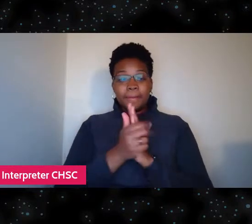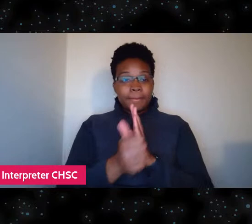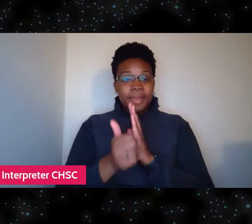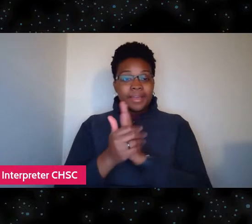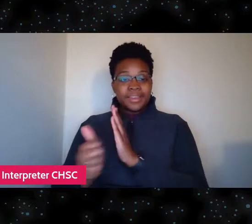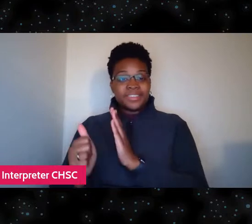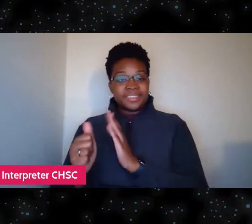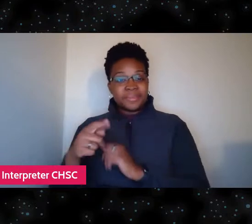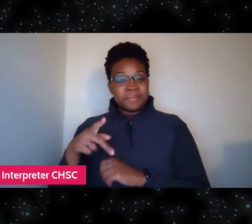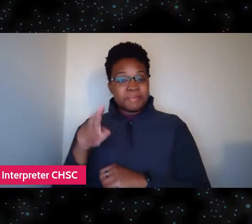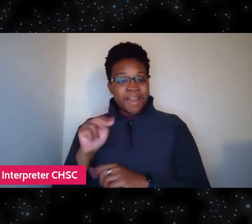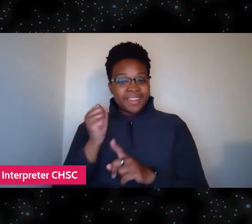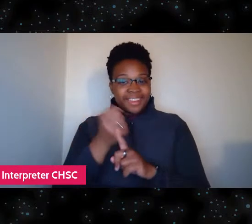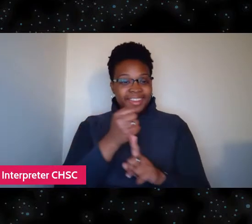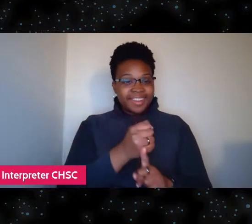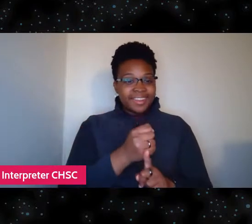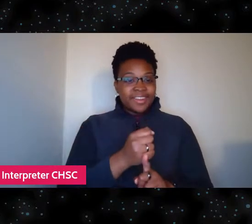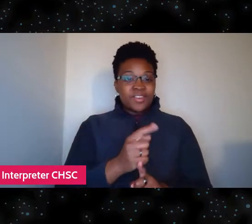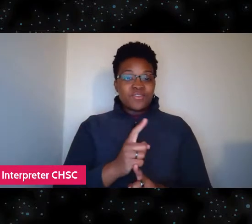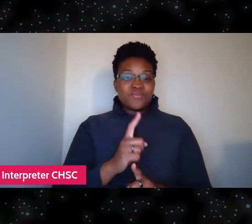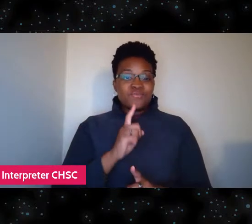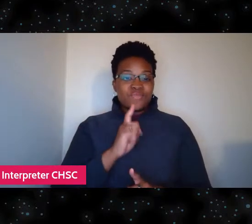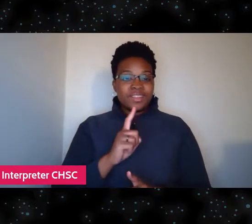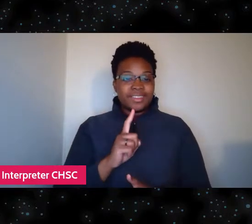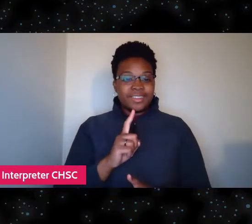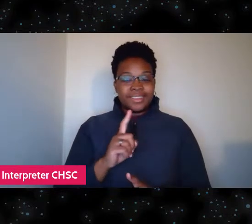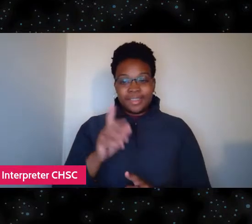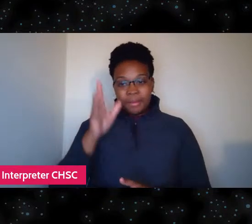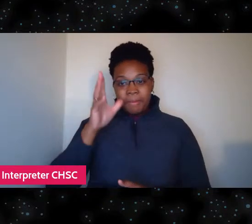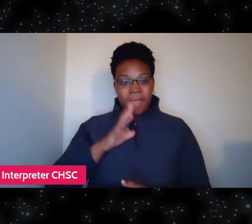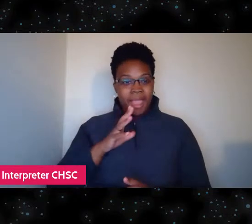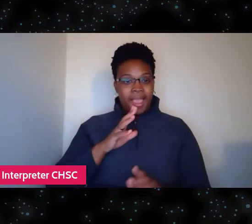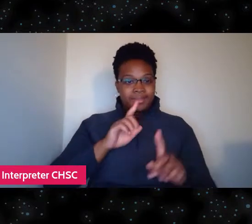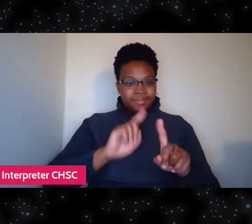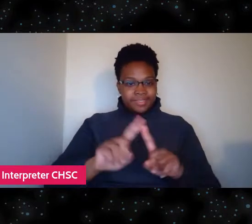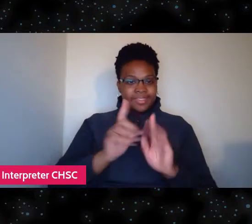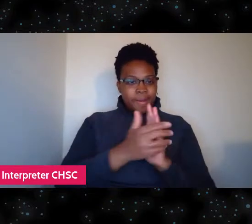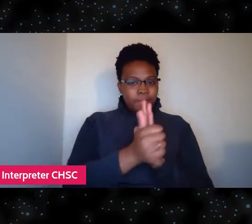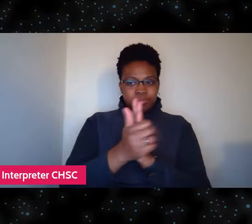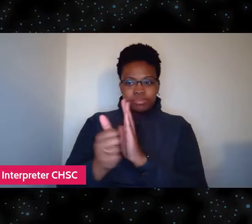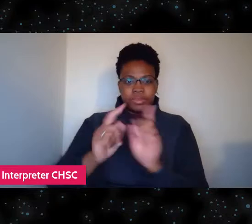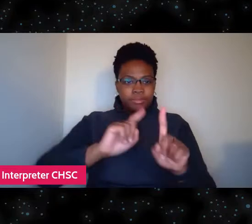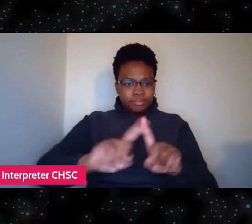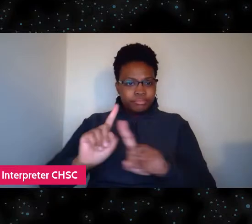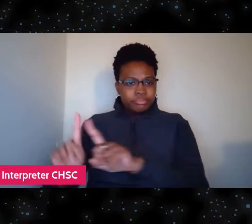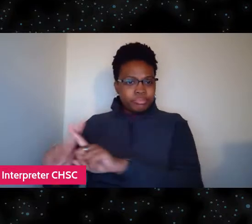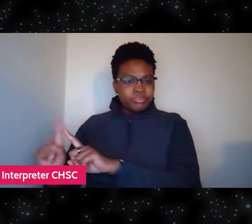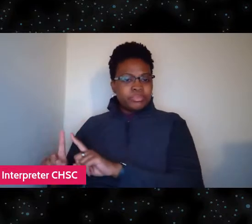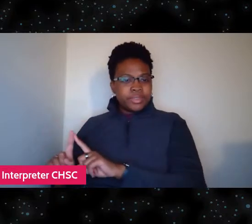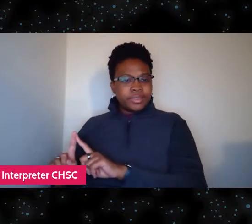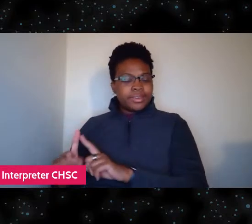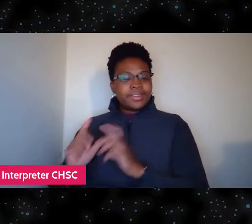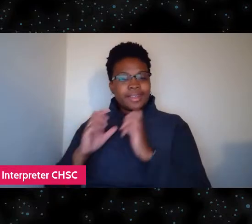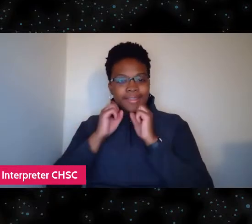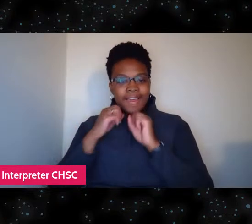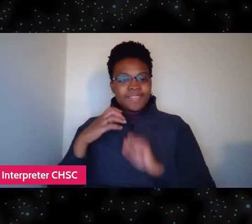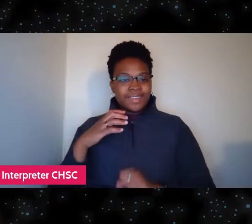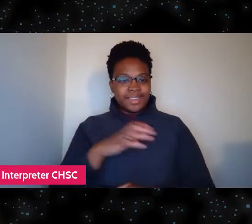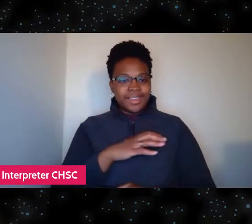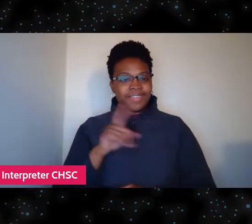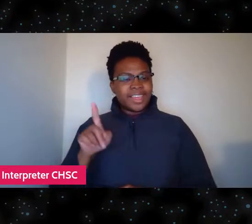a true Renaissance man at heart, Dave loved Cleveland and everything about it, and he was